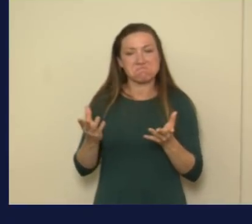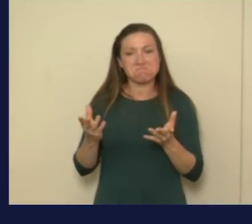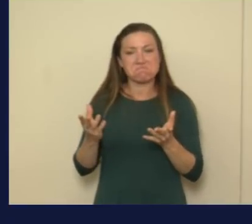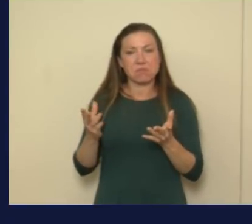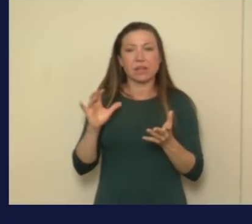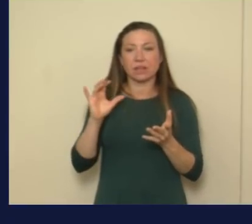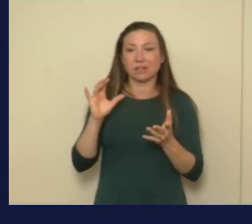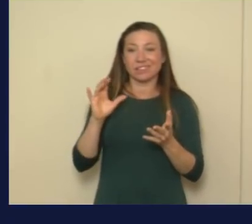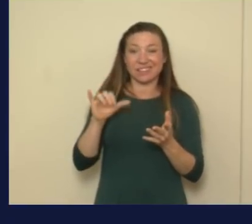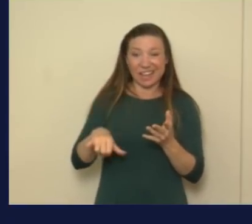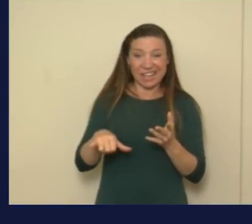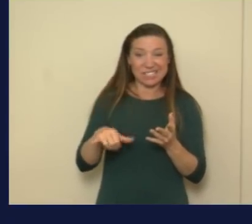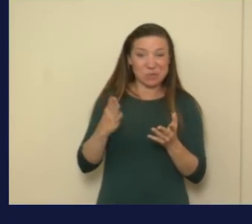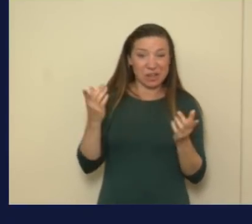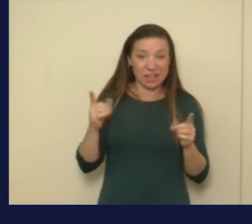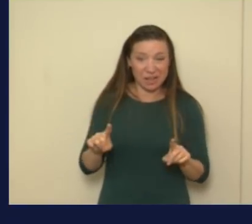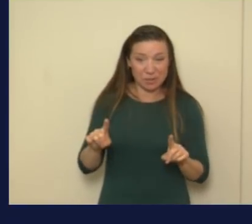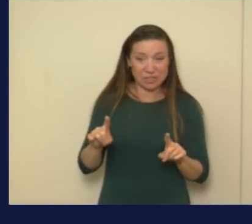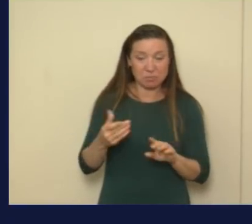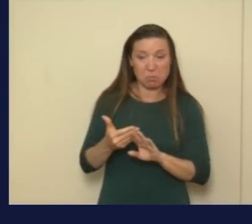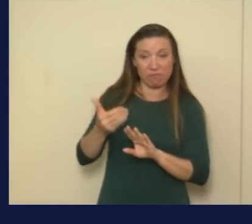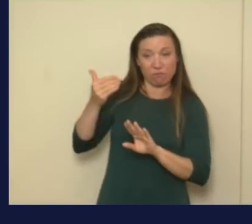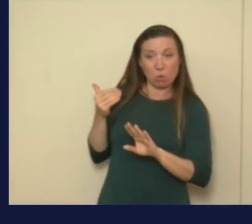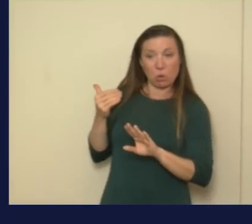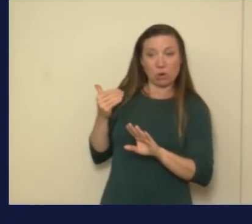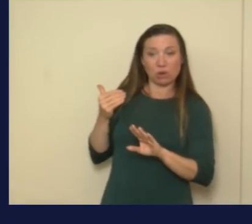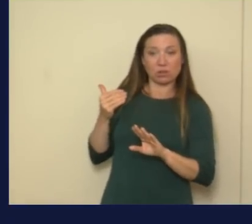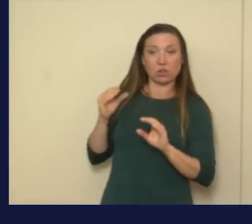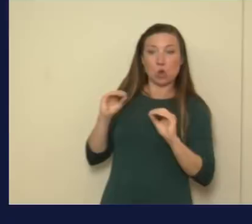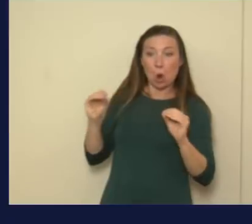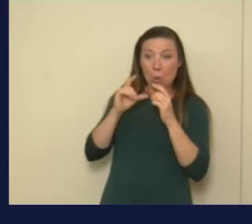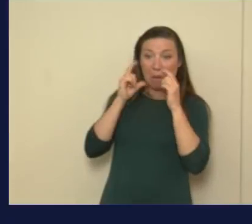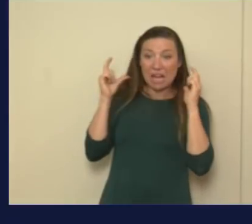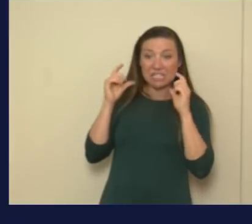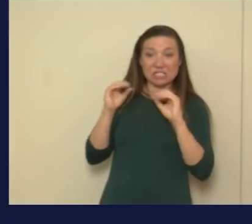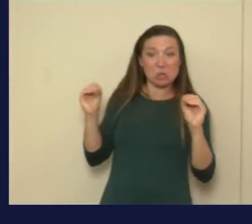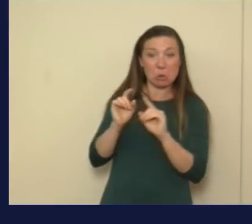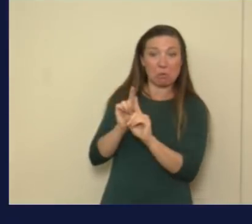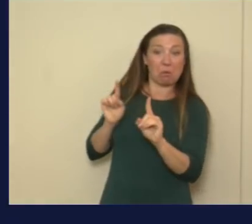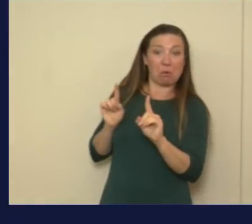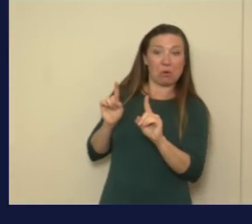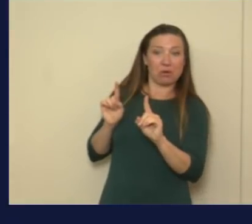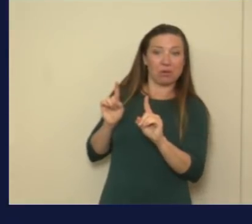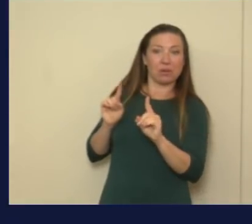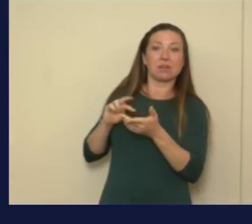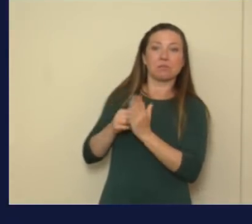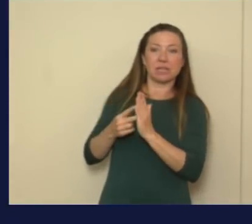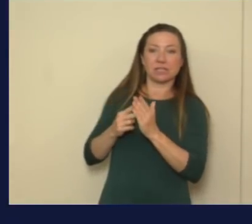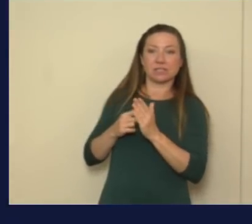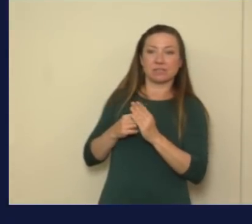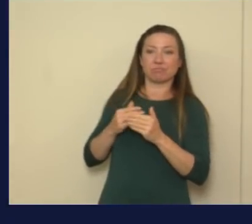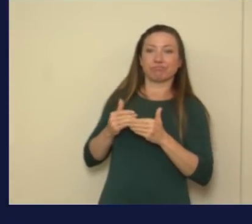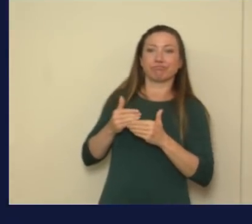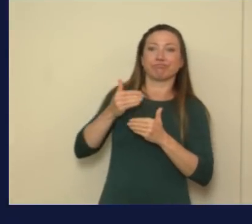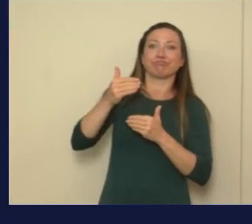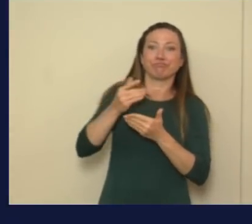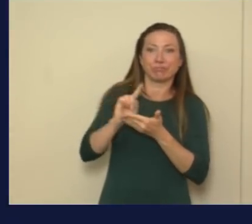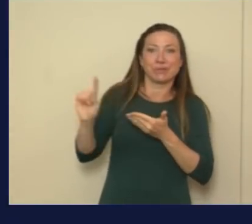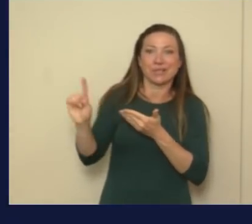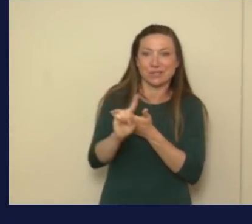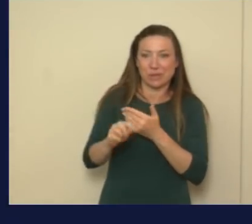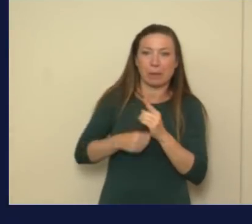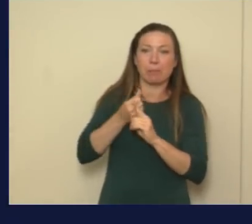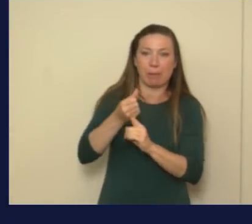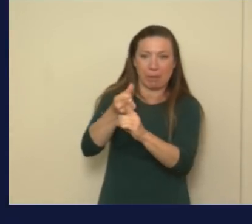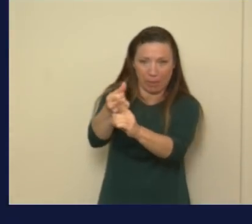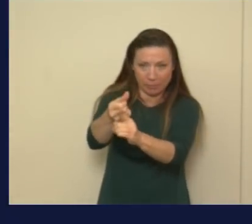wearing masks and we're not socially distancing. Then we should expect that if our behaviors improve, and I expect that